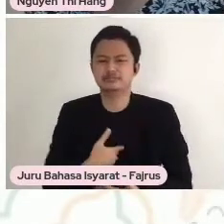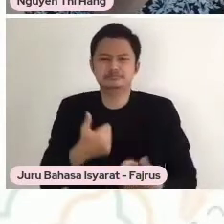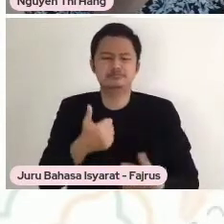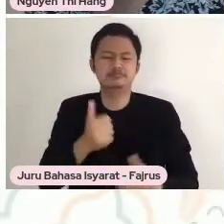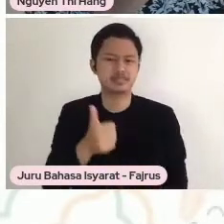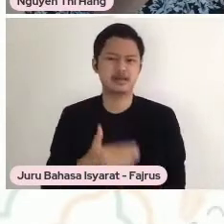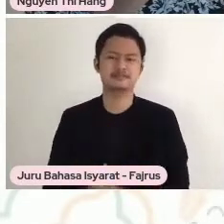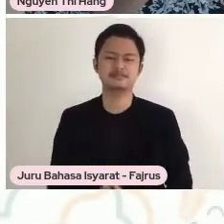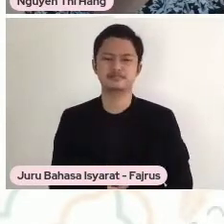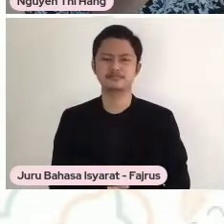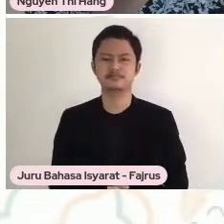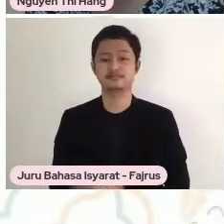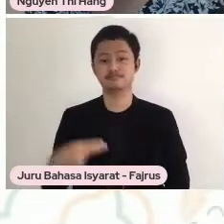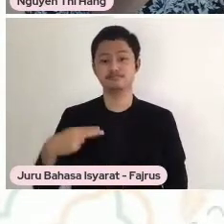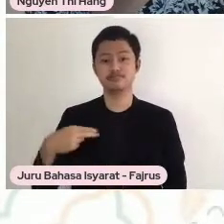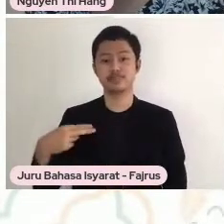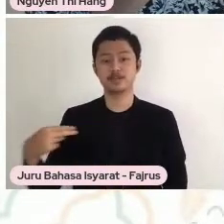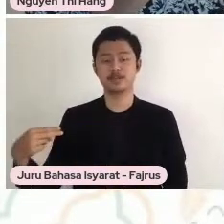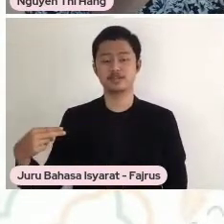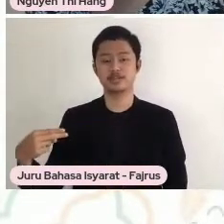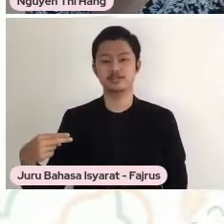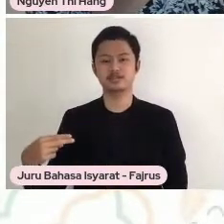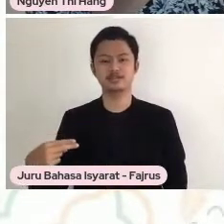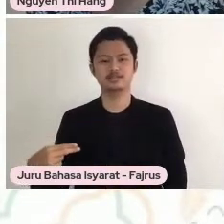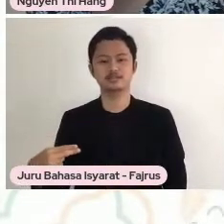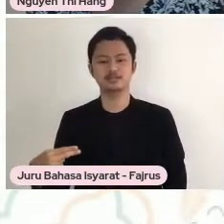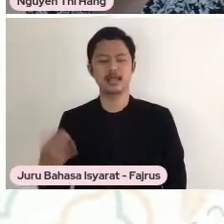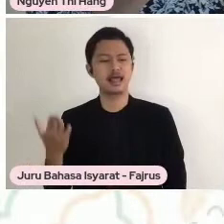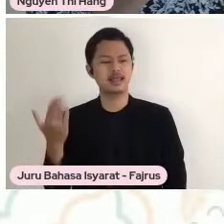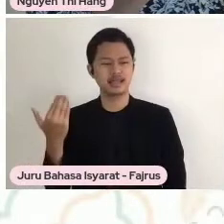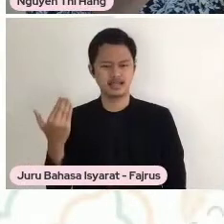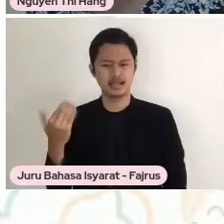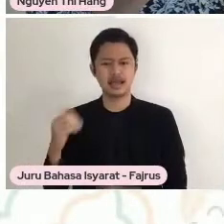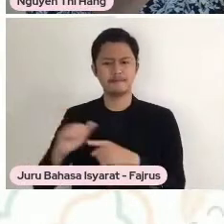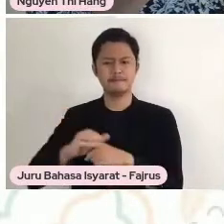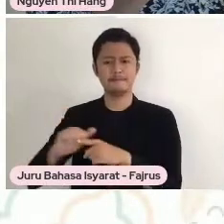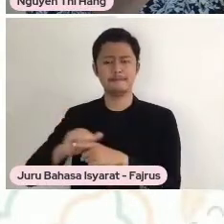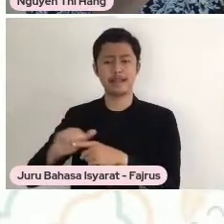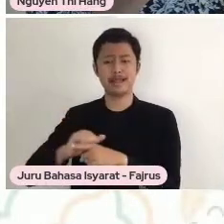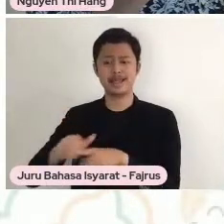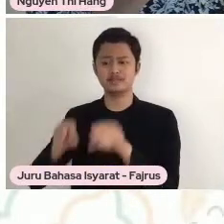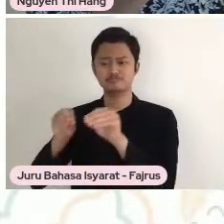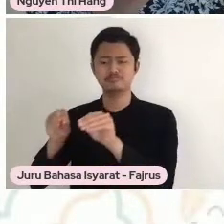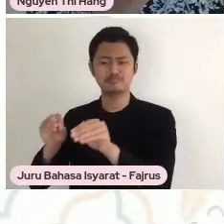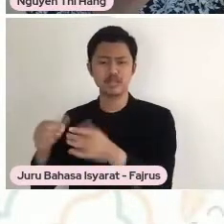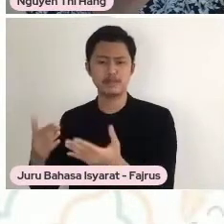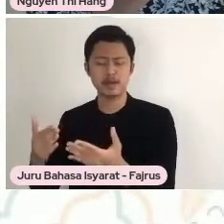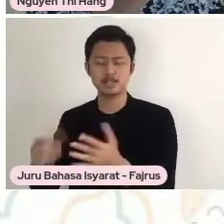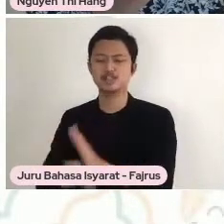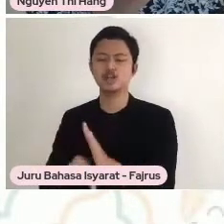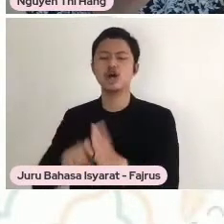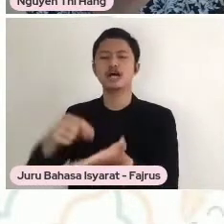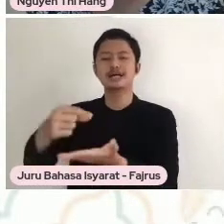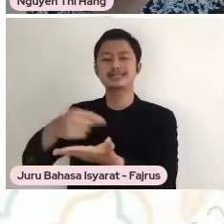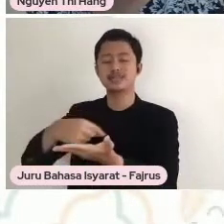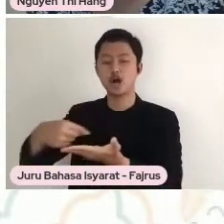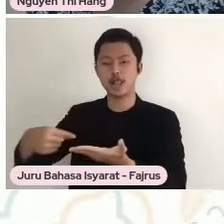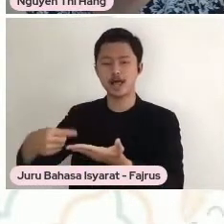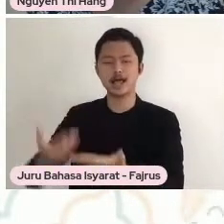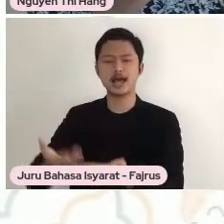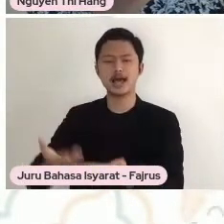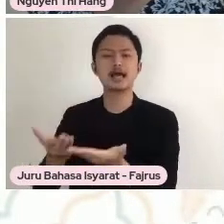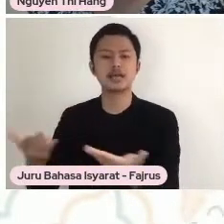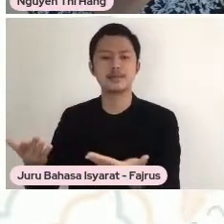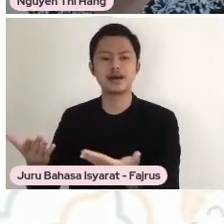Okay. Selain workshop yang diberikan kepada orang tua, sekolah juga menyediakan guideline